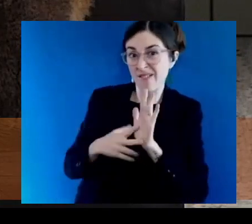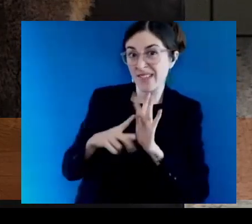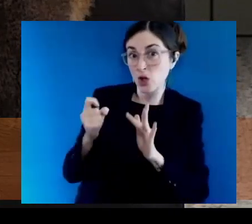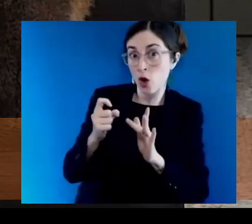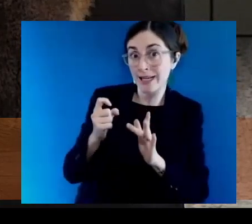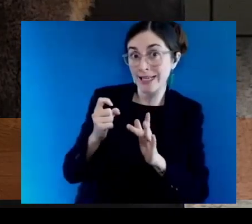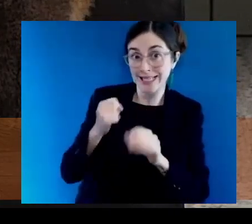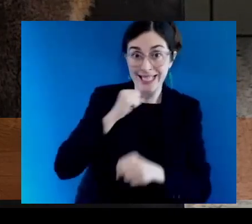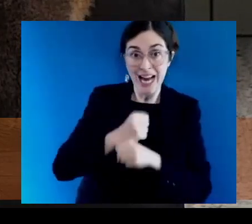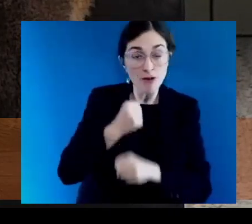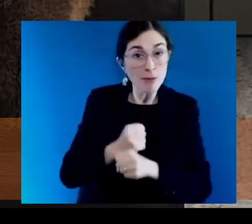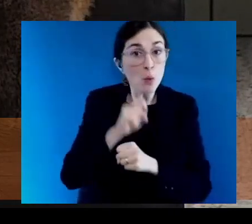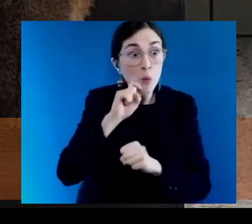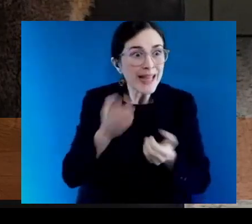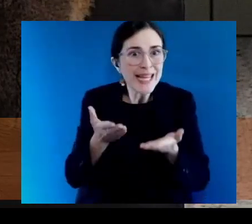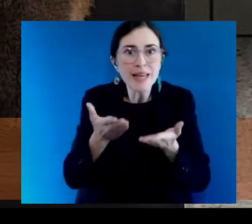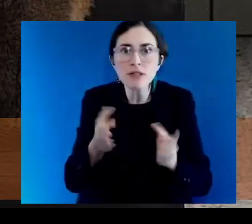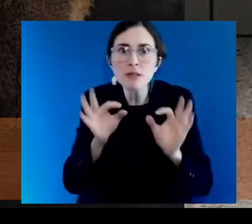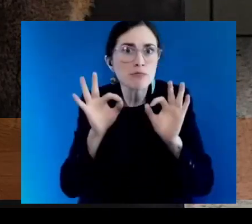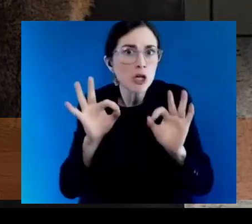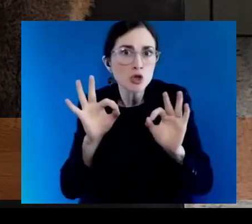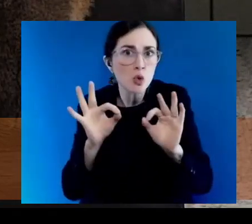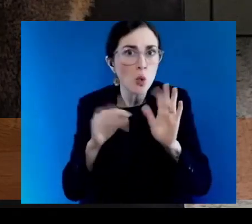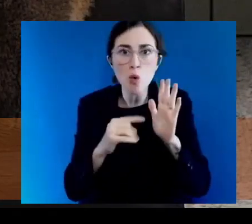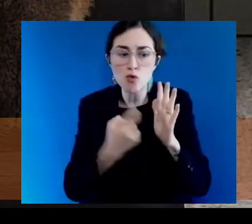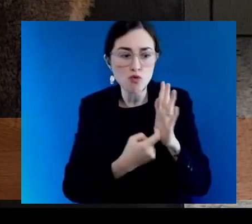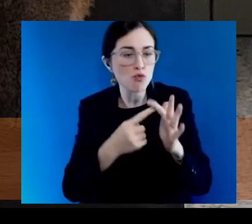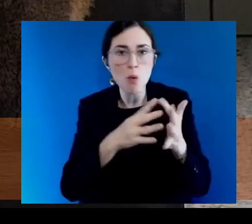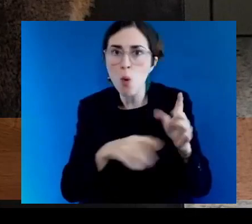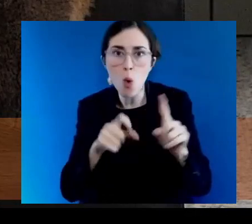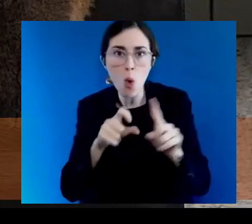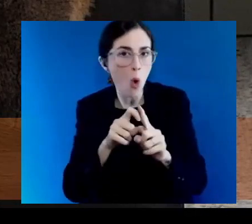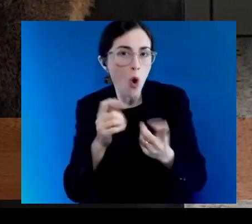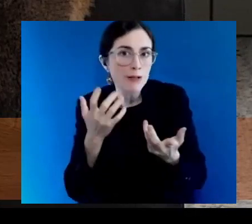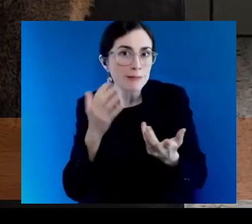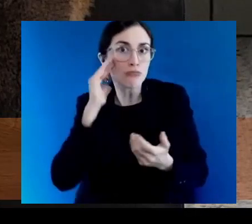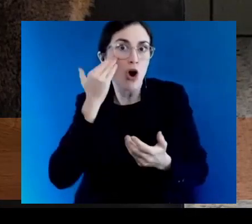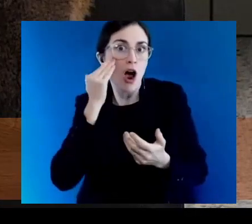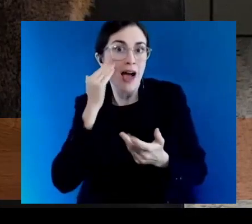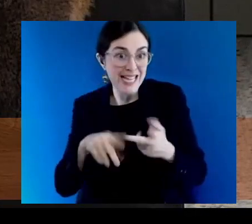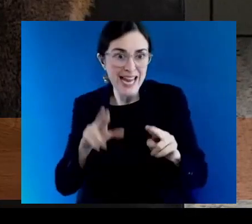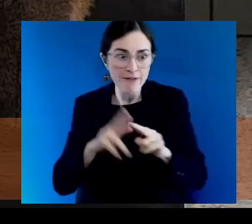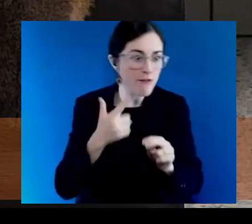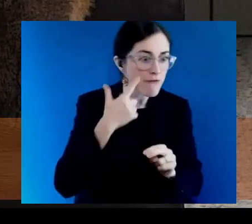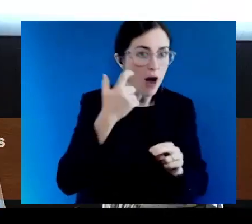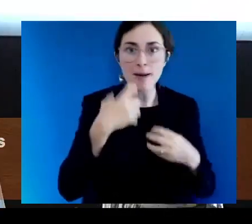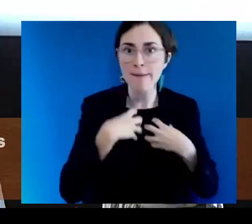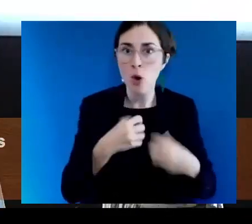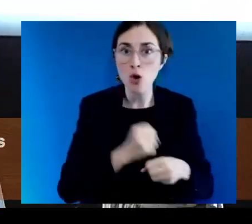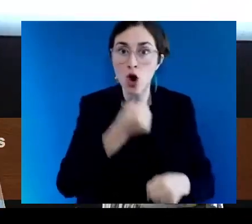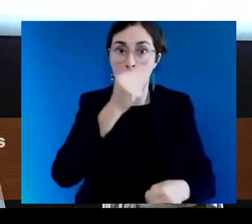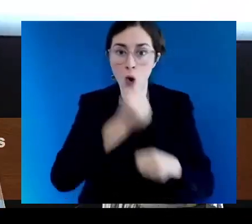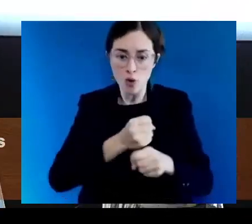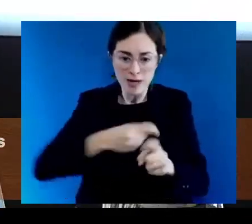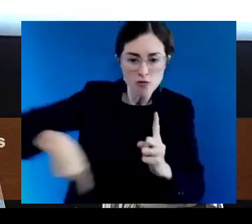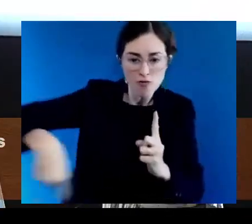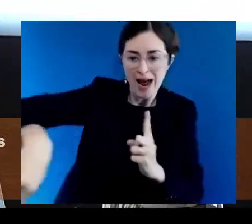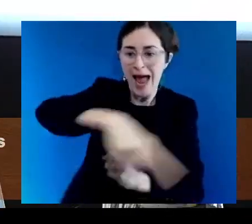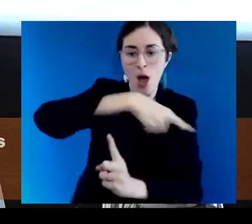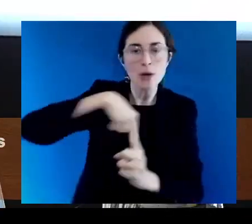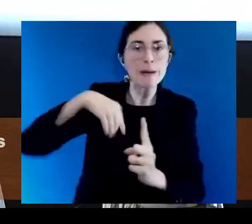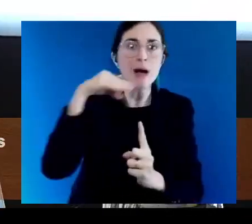rewards for anyone who found gold within certain proximity of Melbourne, 320 kilometres. And over